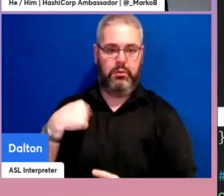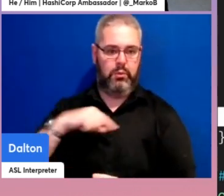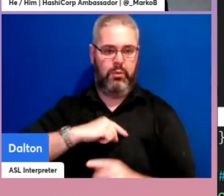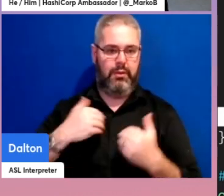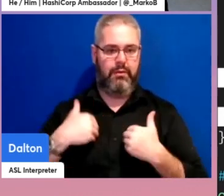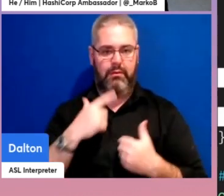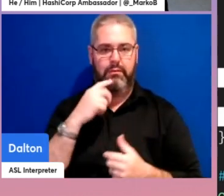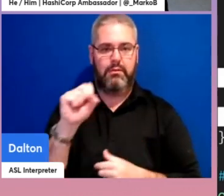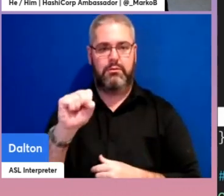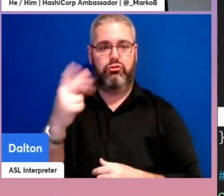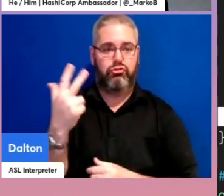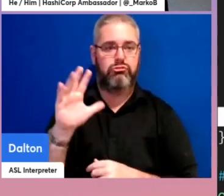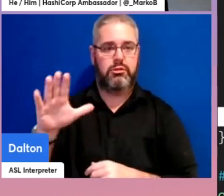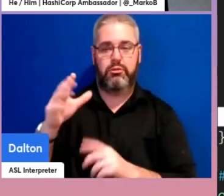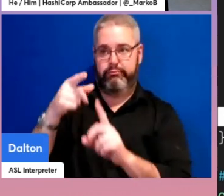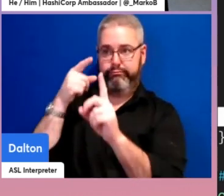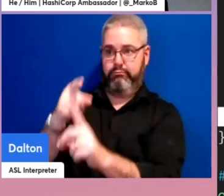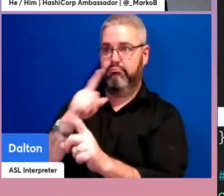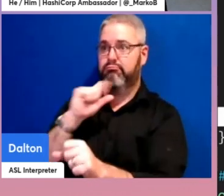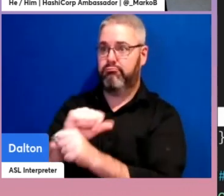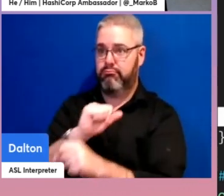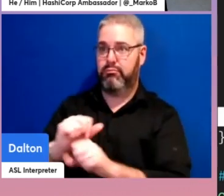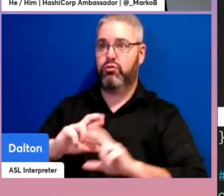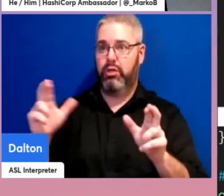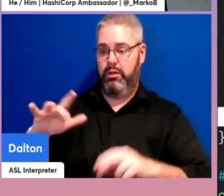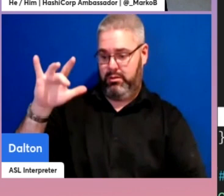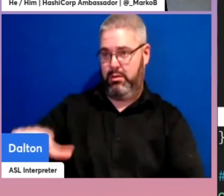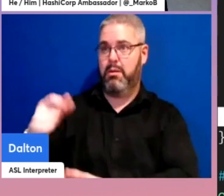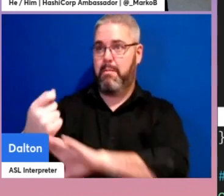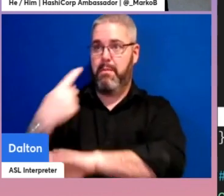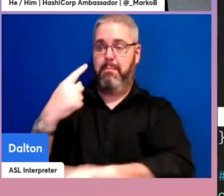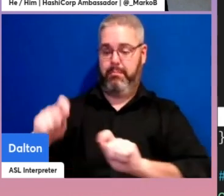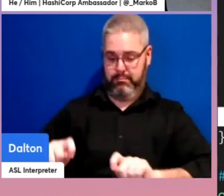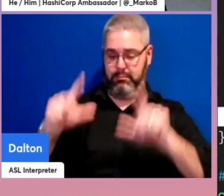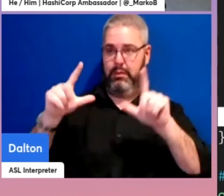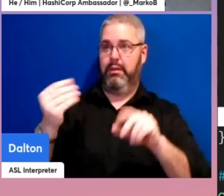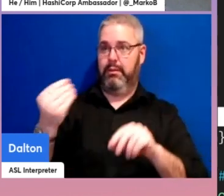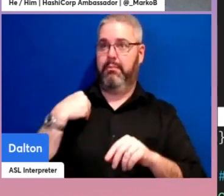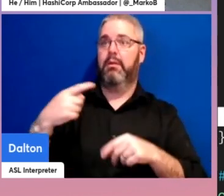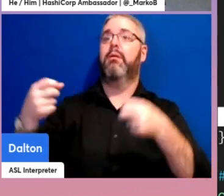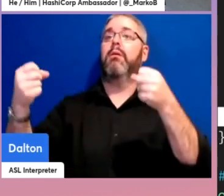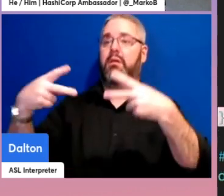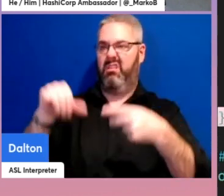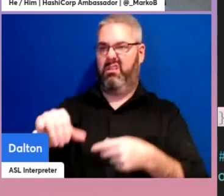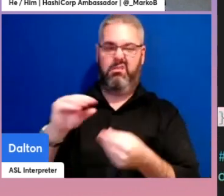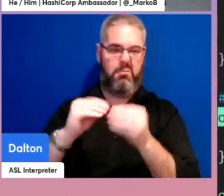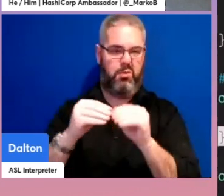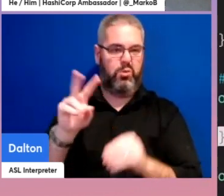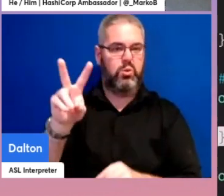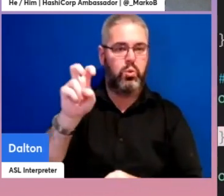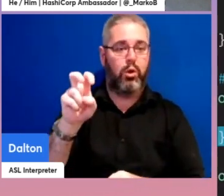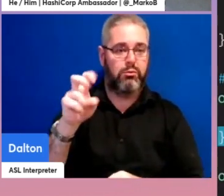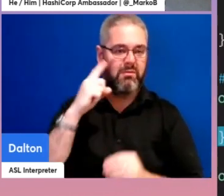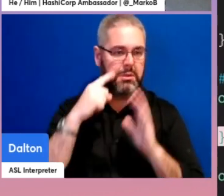just checking that the endpoint is returning a specific HTTP status code. In this case, it's 200.